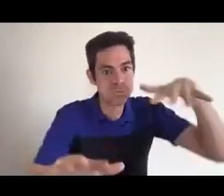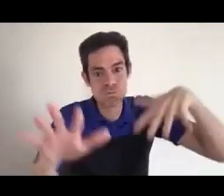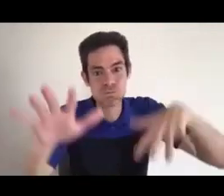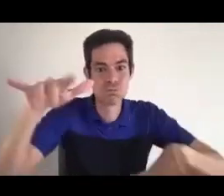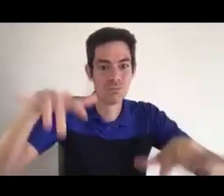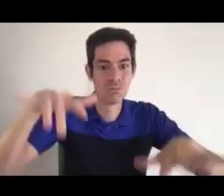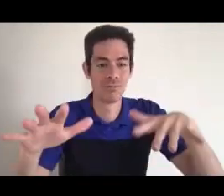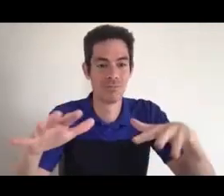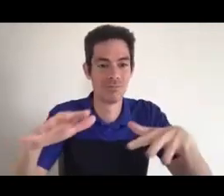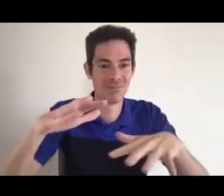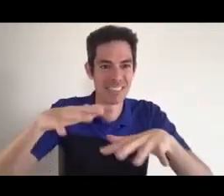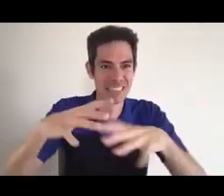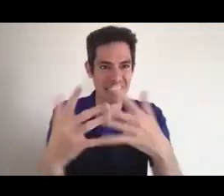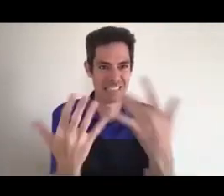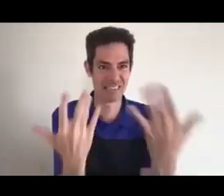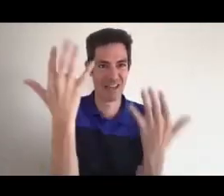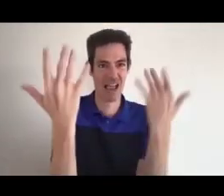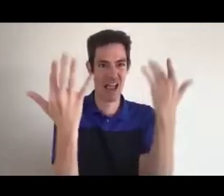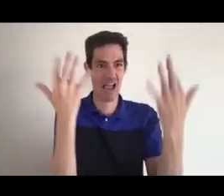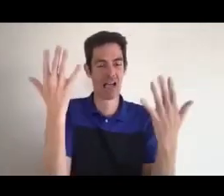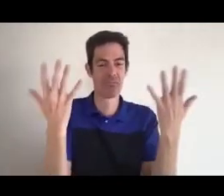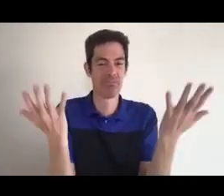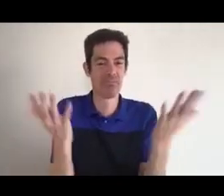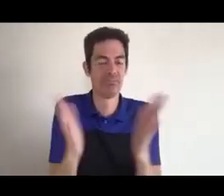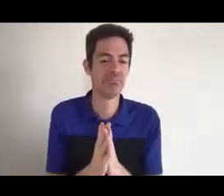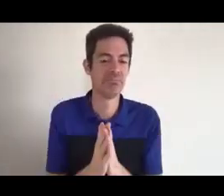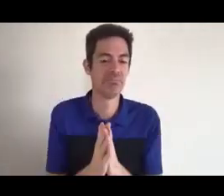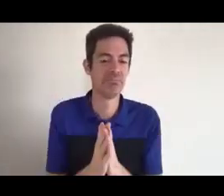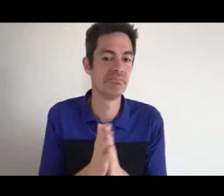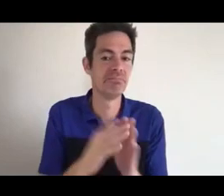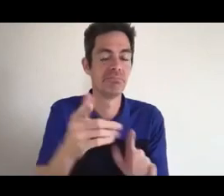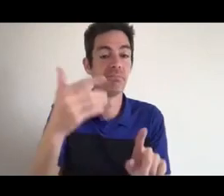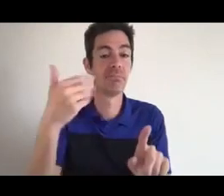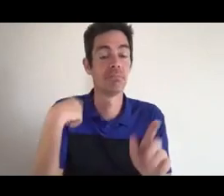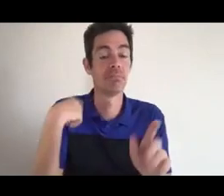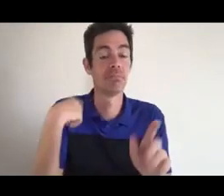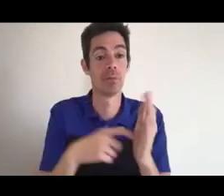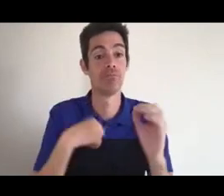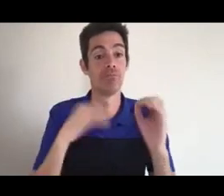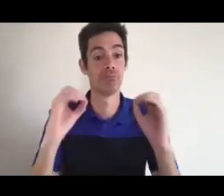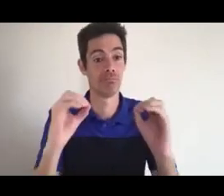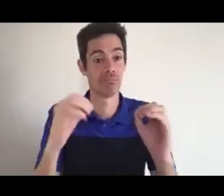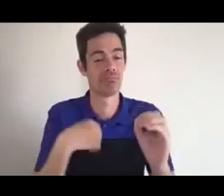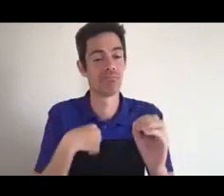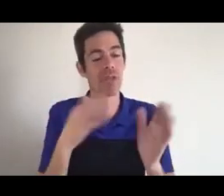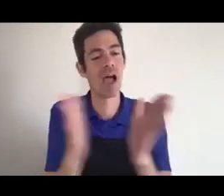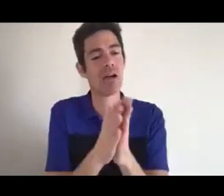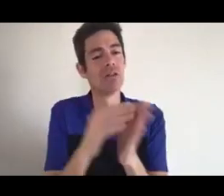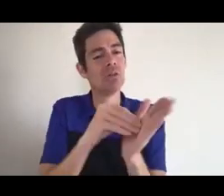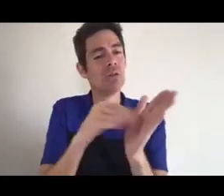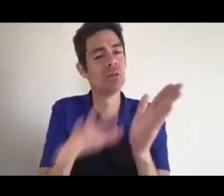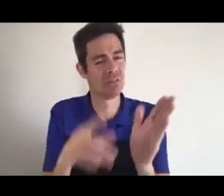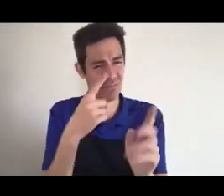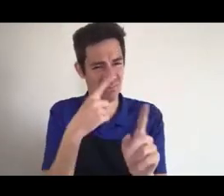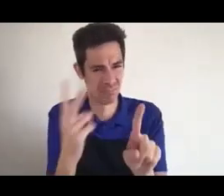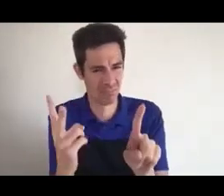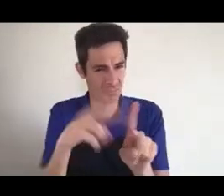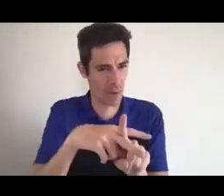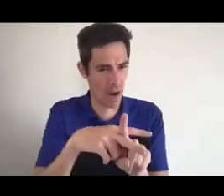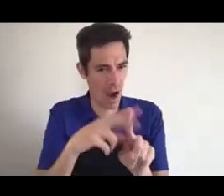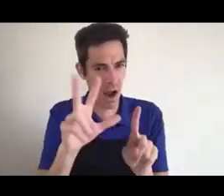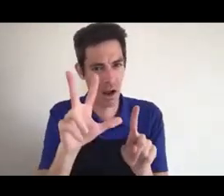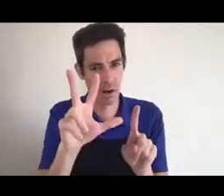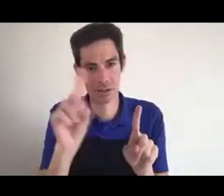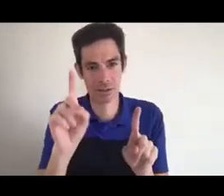fire, solid, magic. And so fire, like this. And I notice when I'm teaching, I